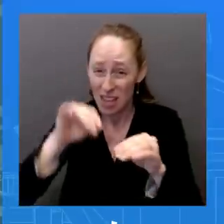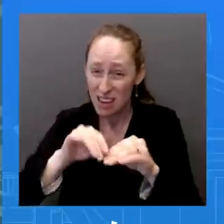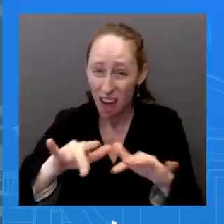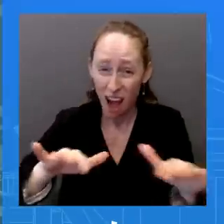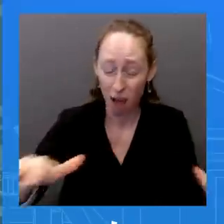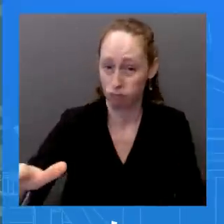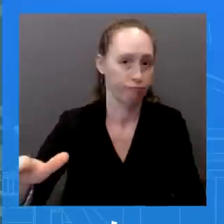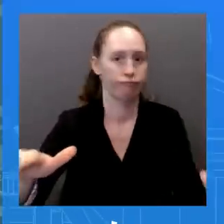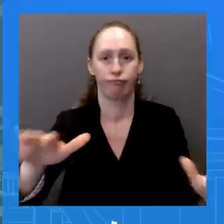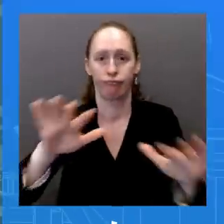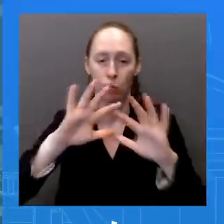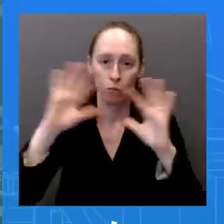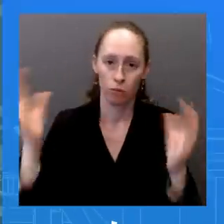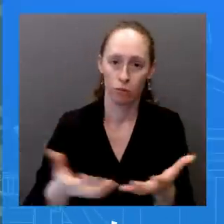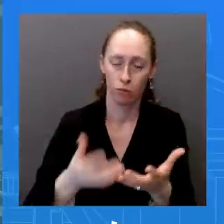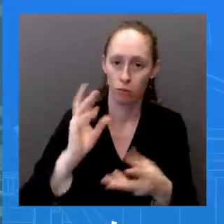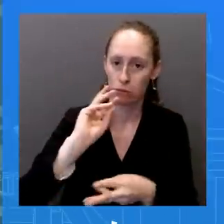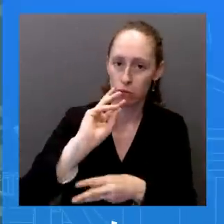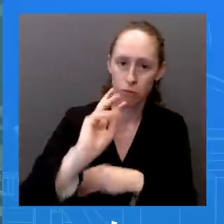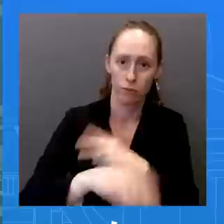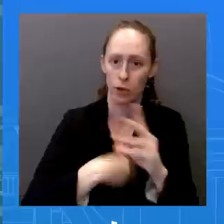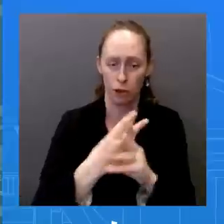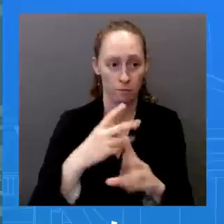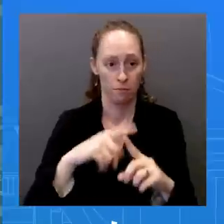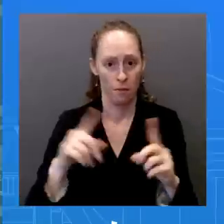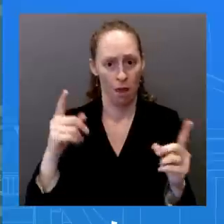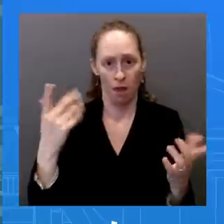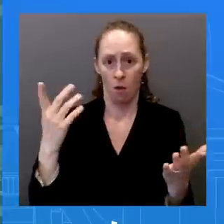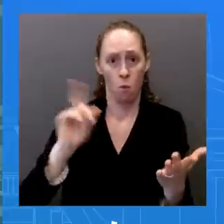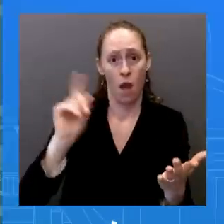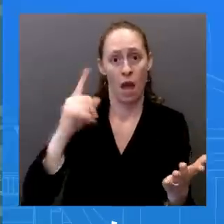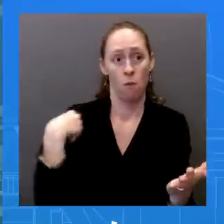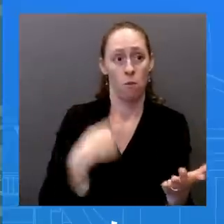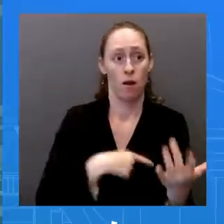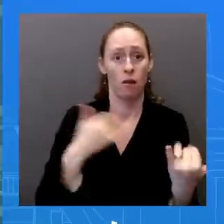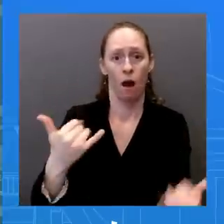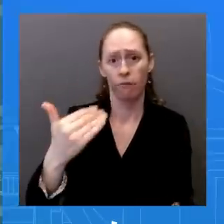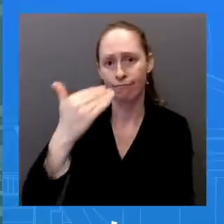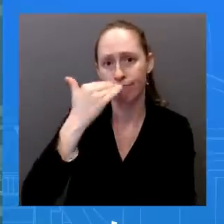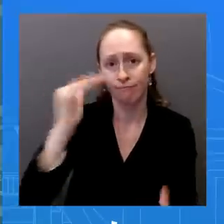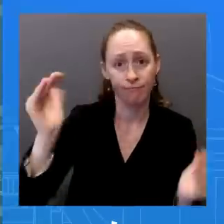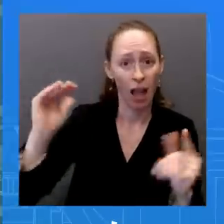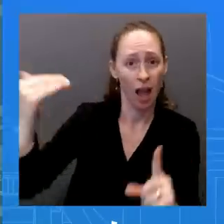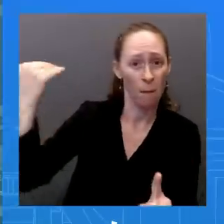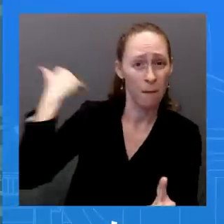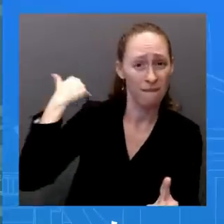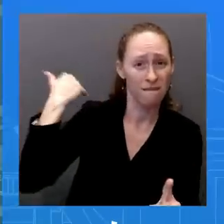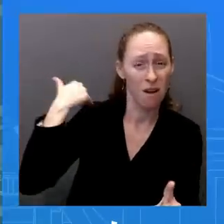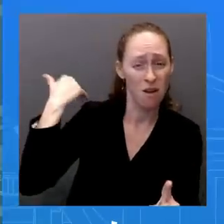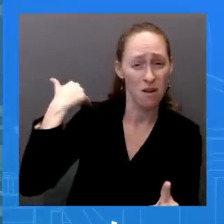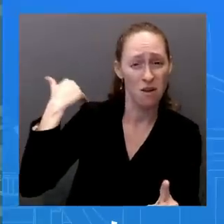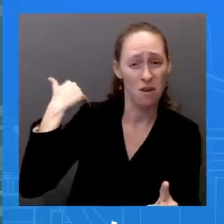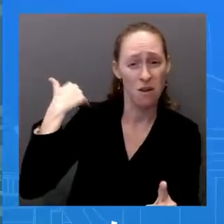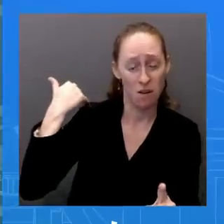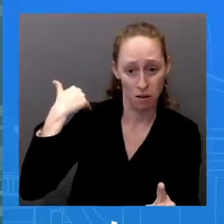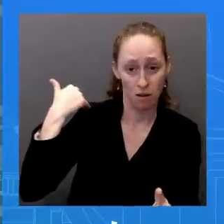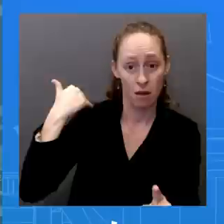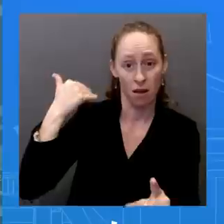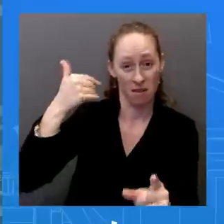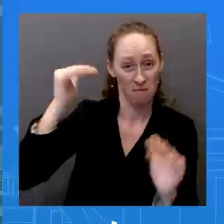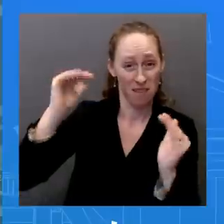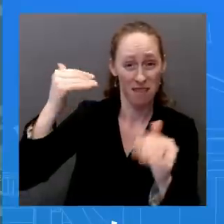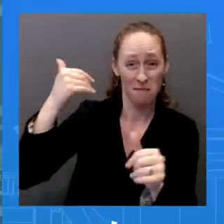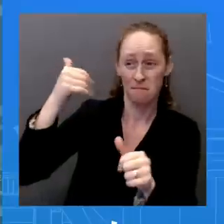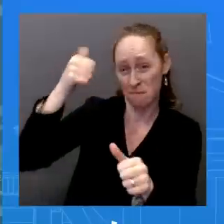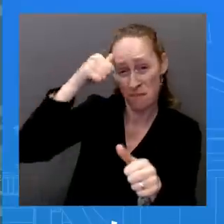amount of progress that we have made. Just think about where we were when this president walked into this administration, where again,